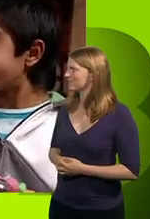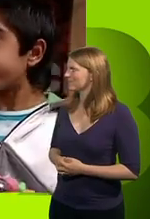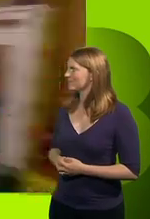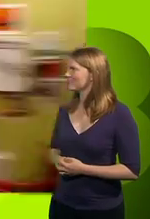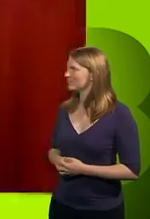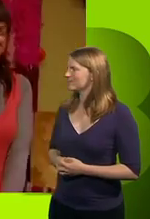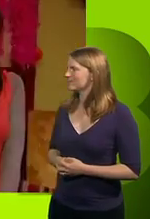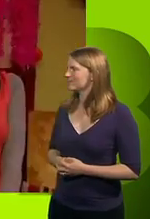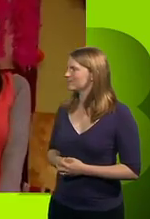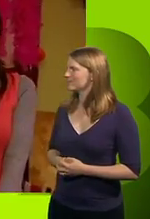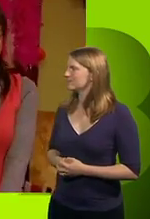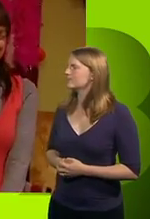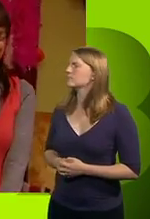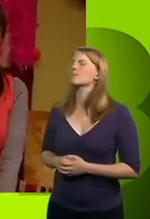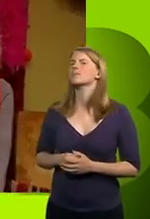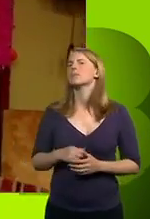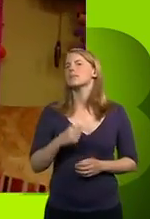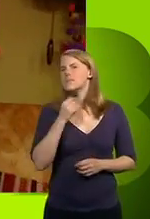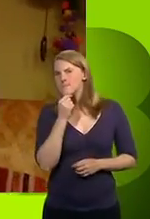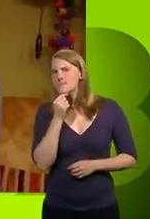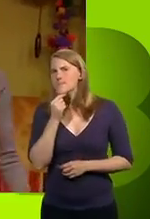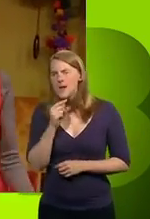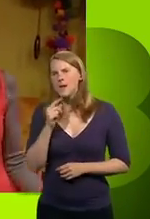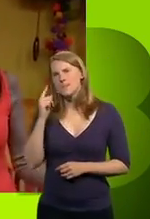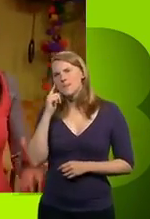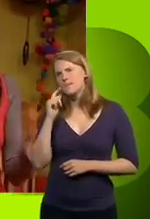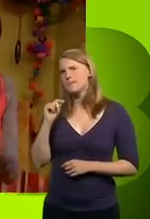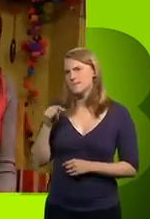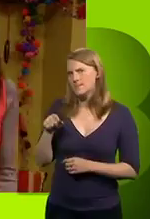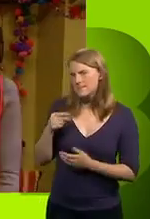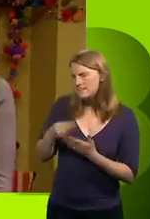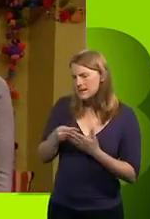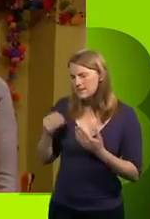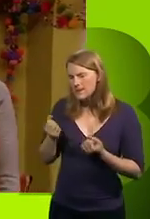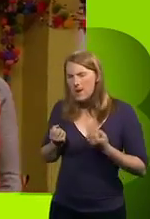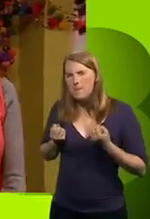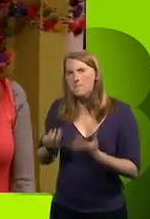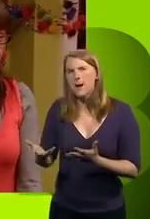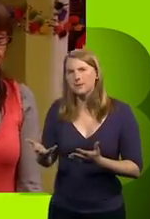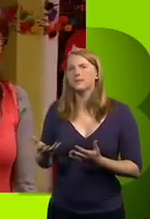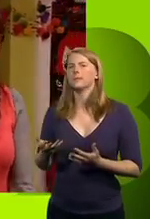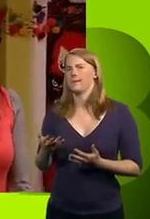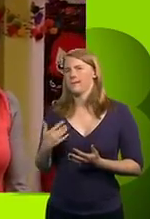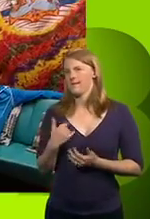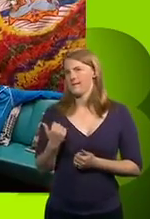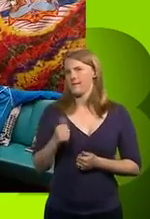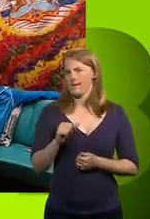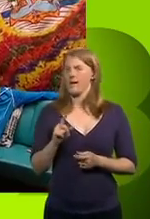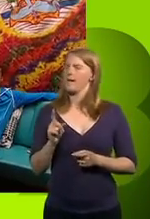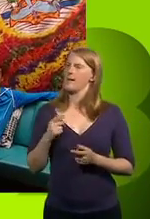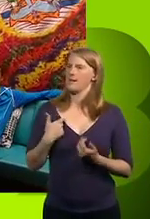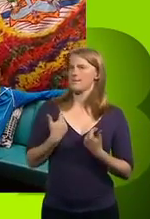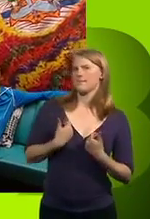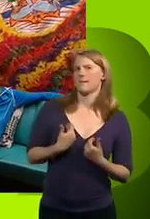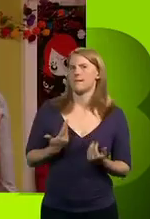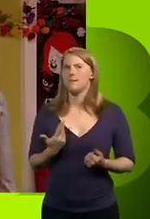Mmm. We think you should spend some money on yourself. You know, smarten yourself up a bit. Make yourself look like $1 million. Oh, so